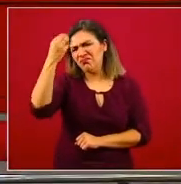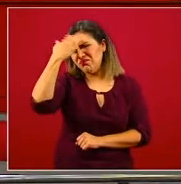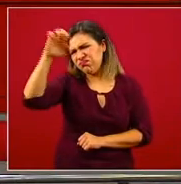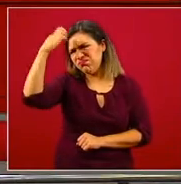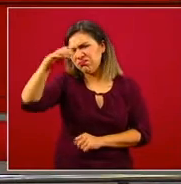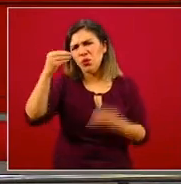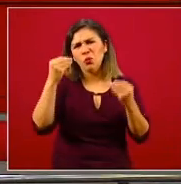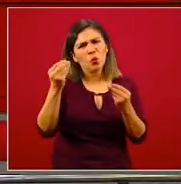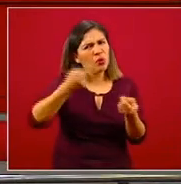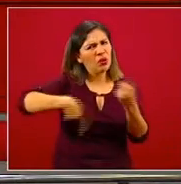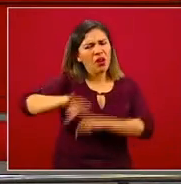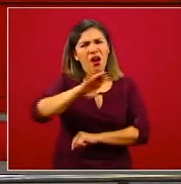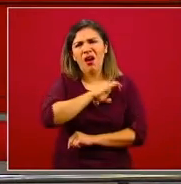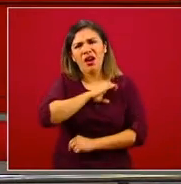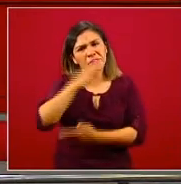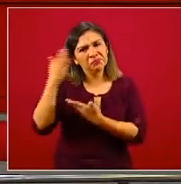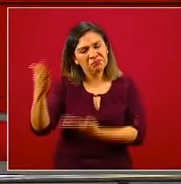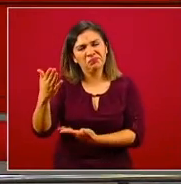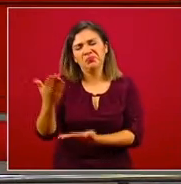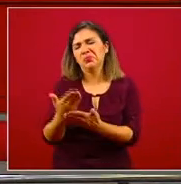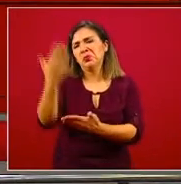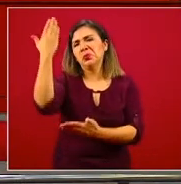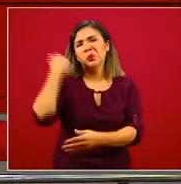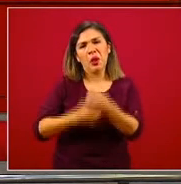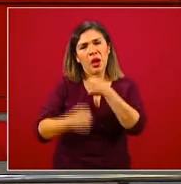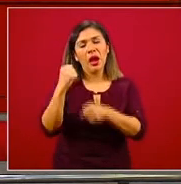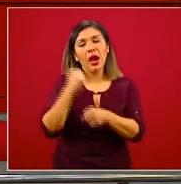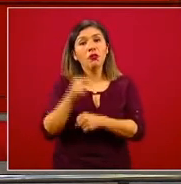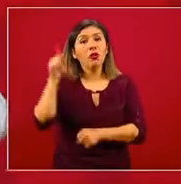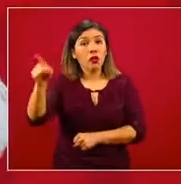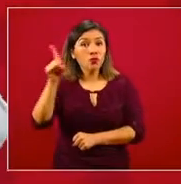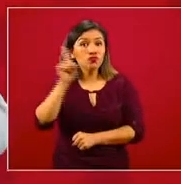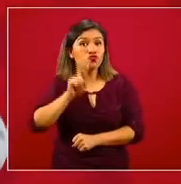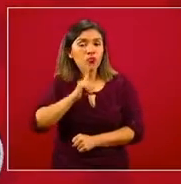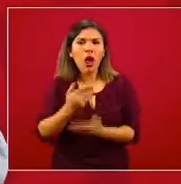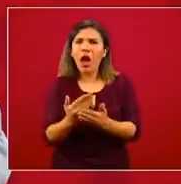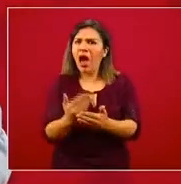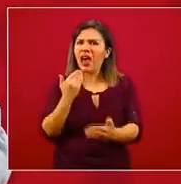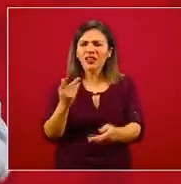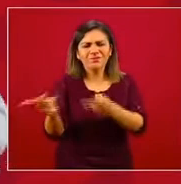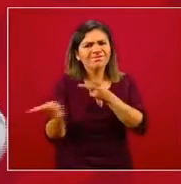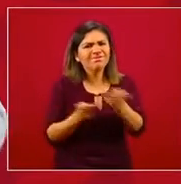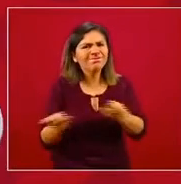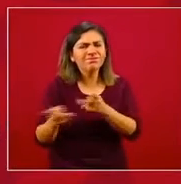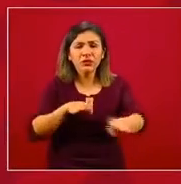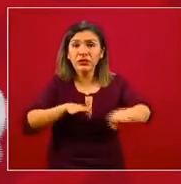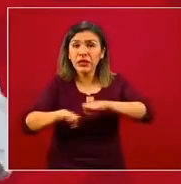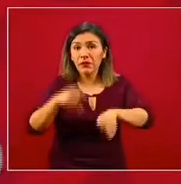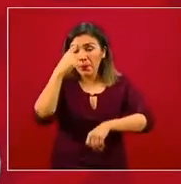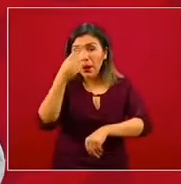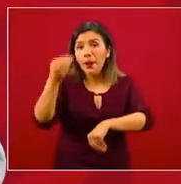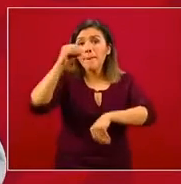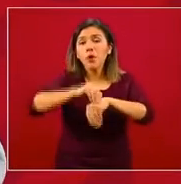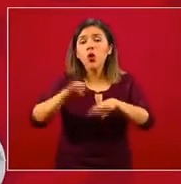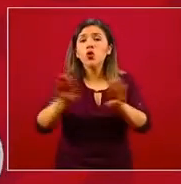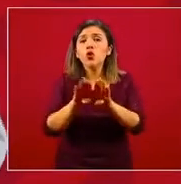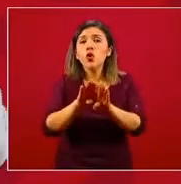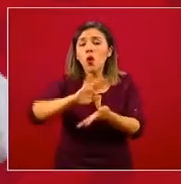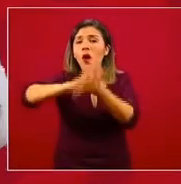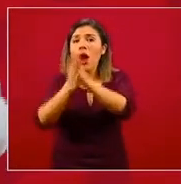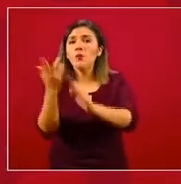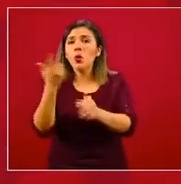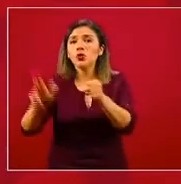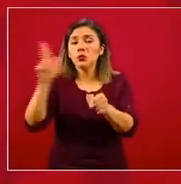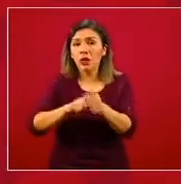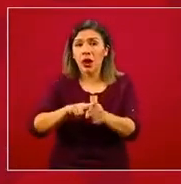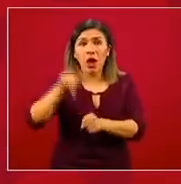the Minister of Health, a very dear friend of mine in the community, they both